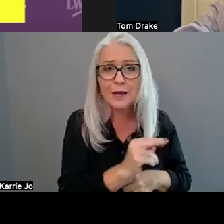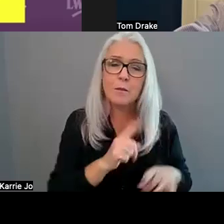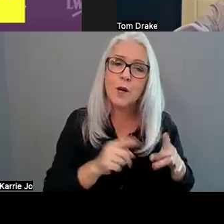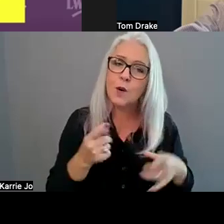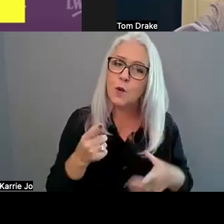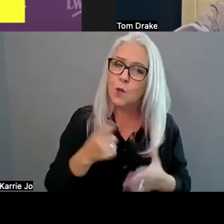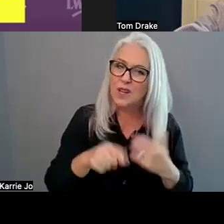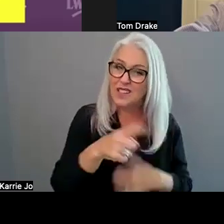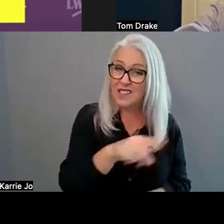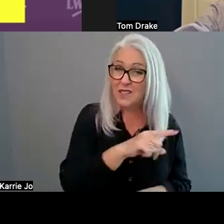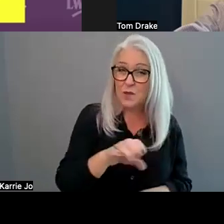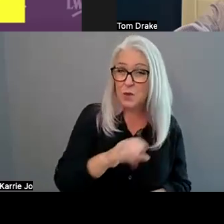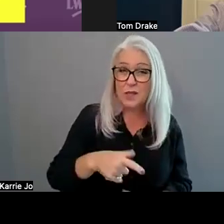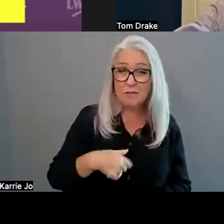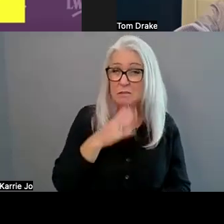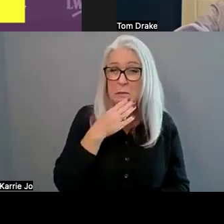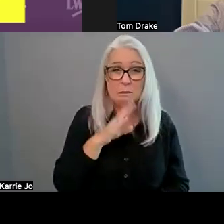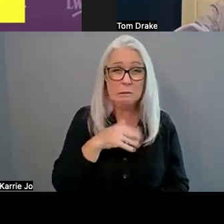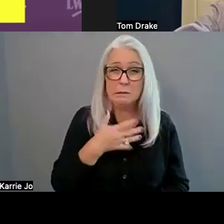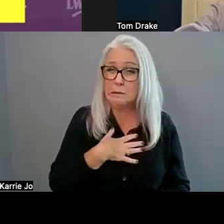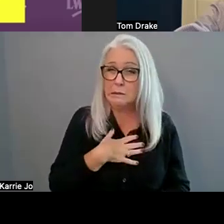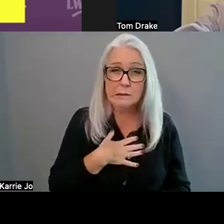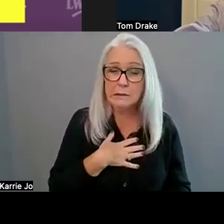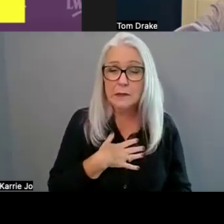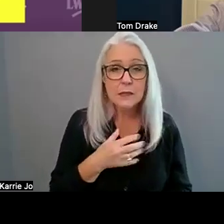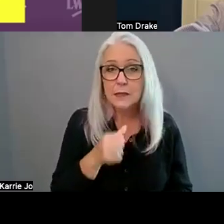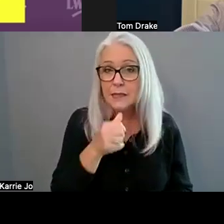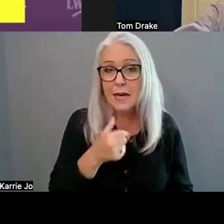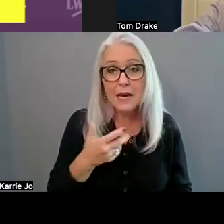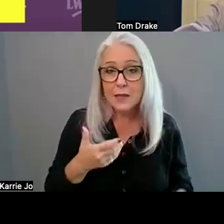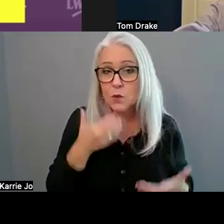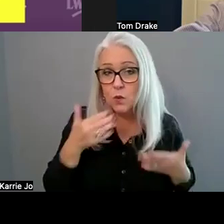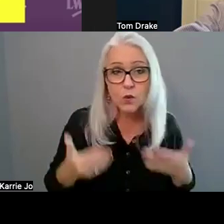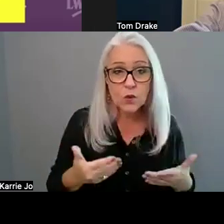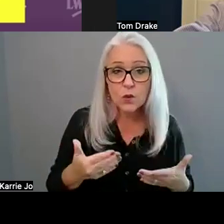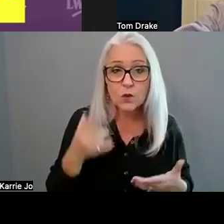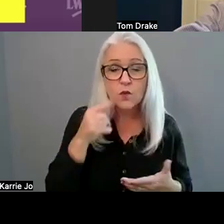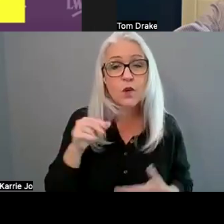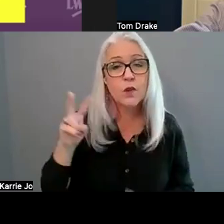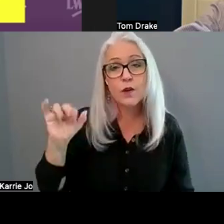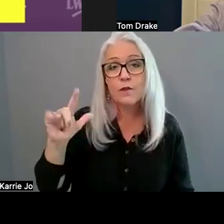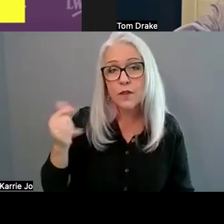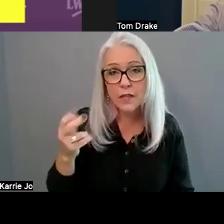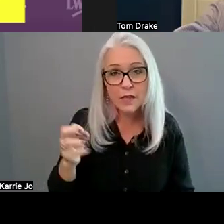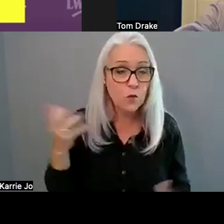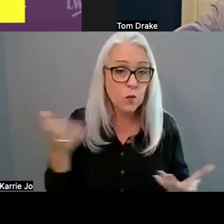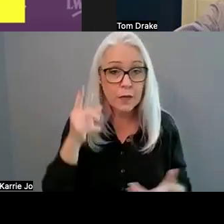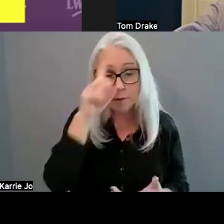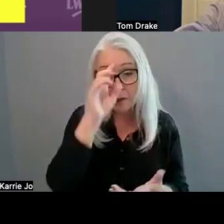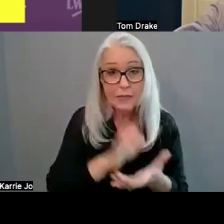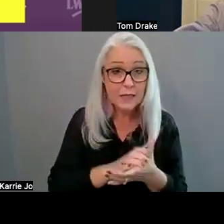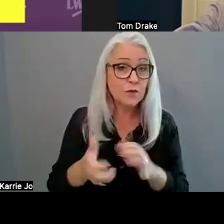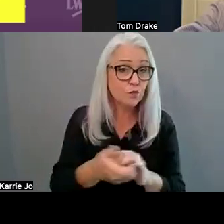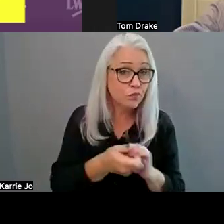is cynical and is not in the spirit of what the village believes in terms of working together to